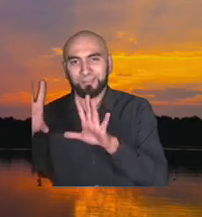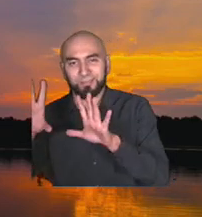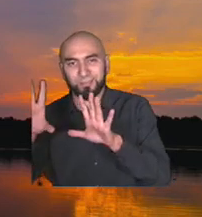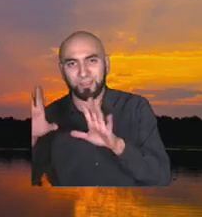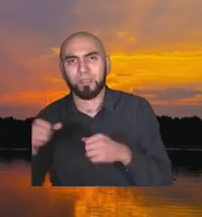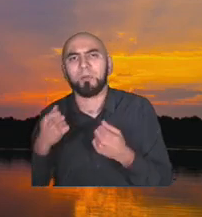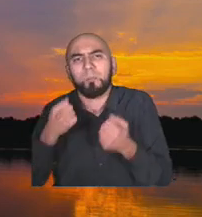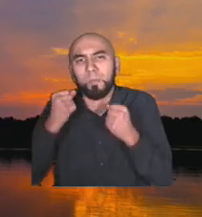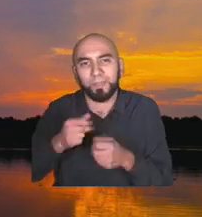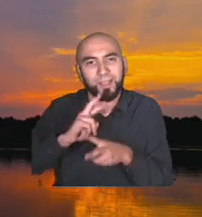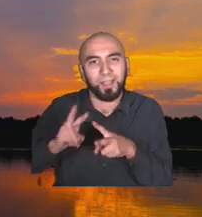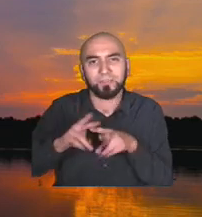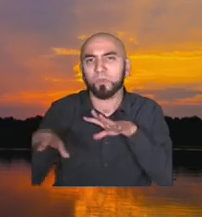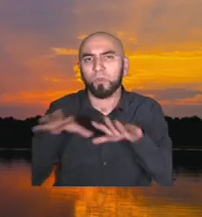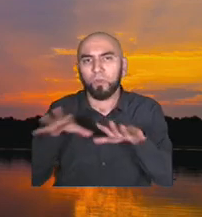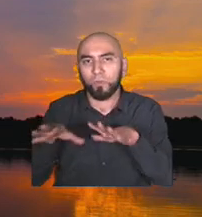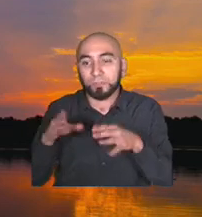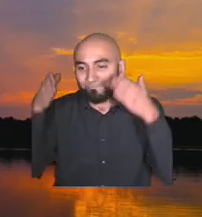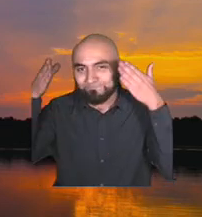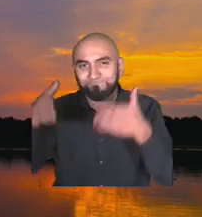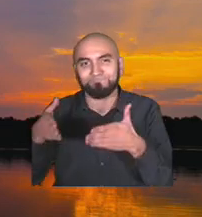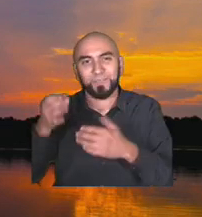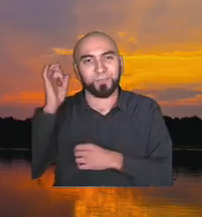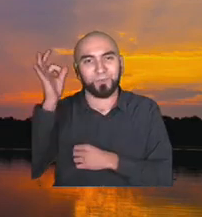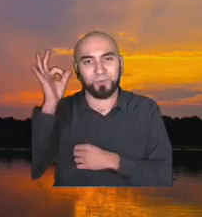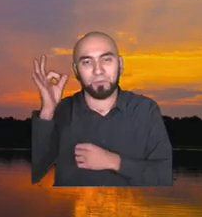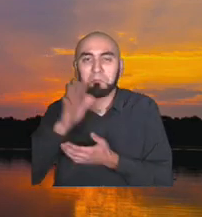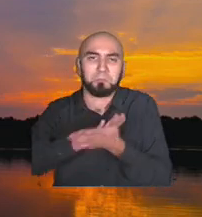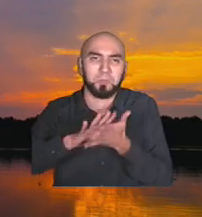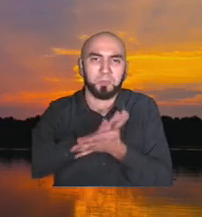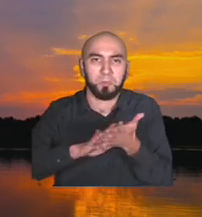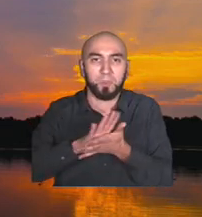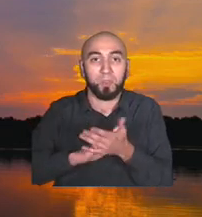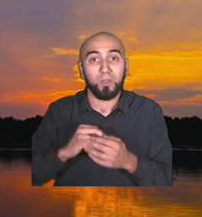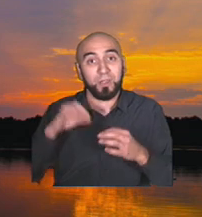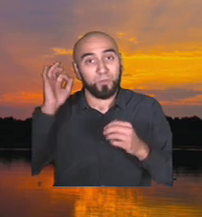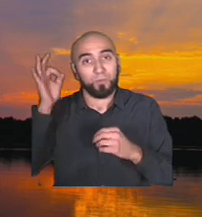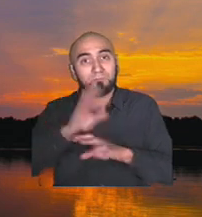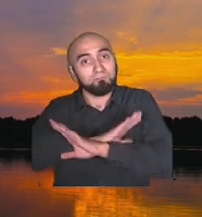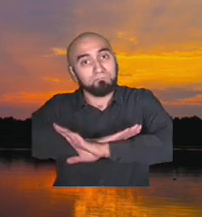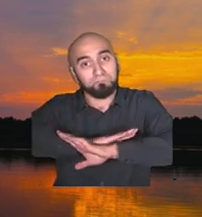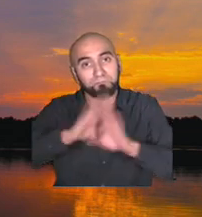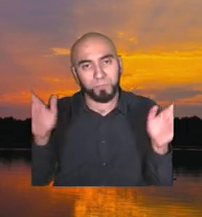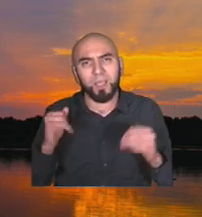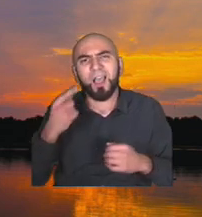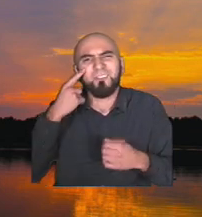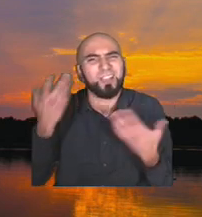meeting. Maybe towards the end of the meeting, you find out what you really want to do, and the meeting is over.